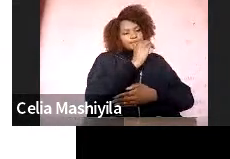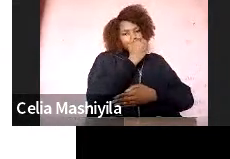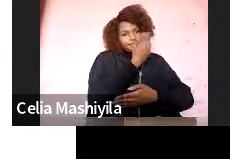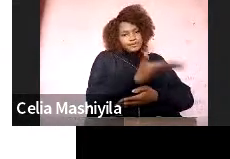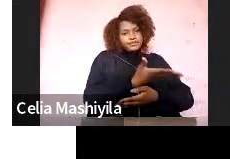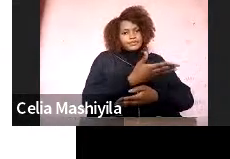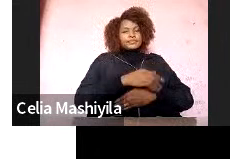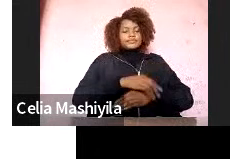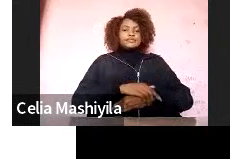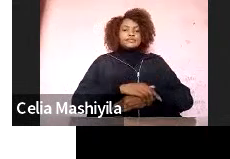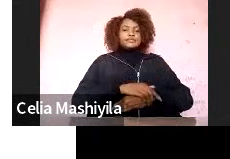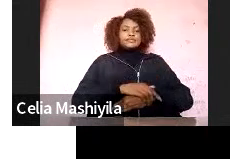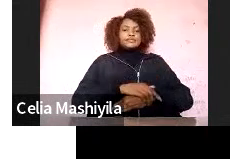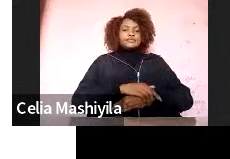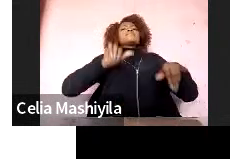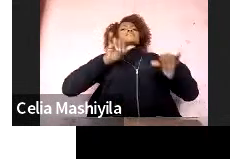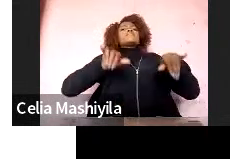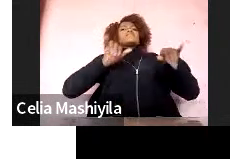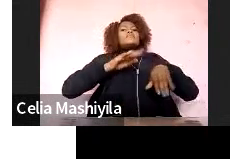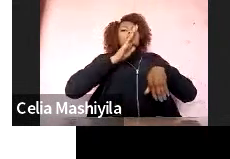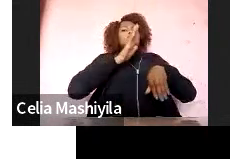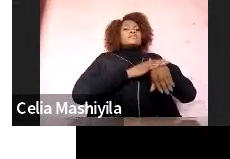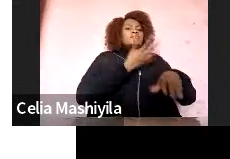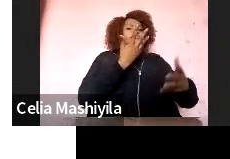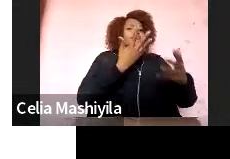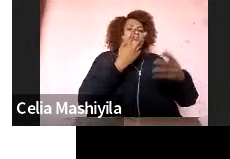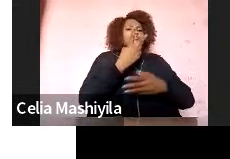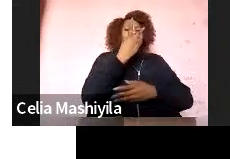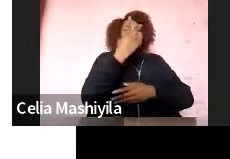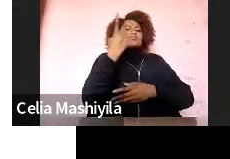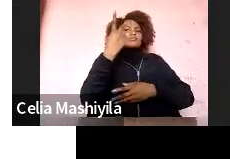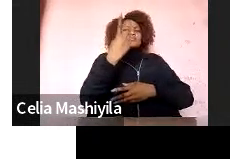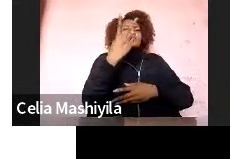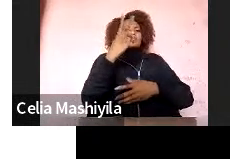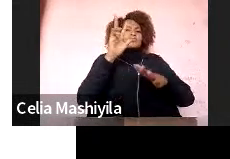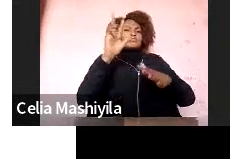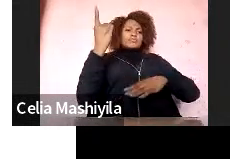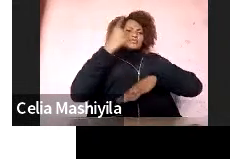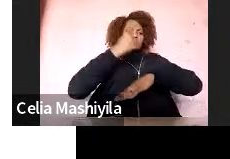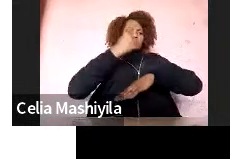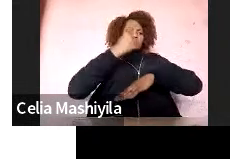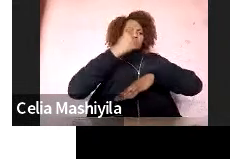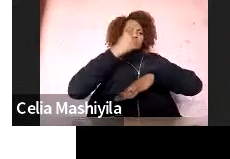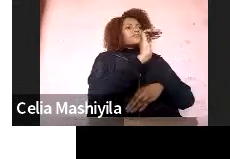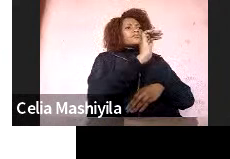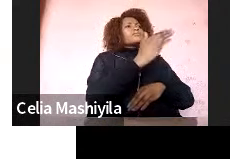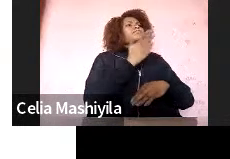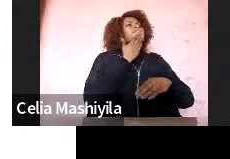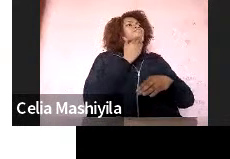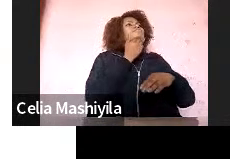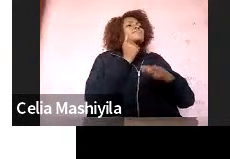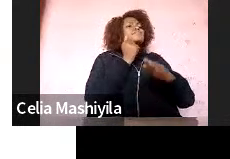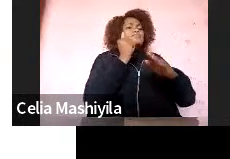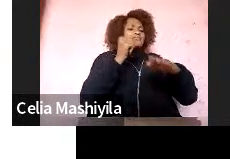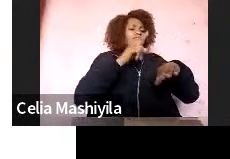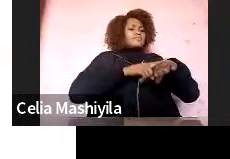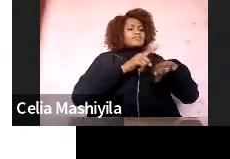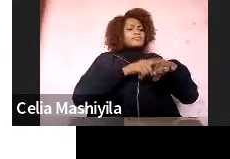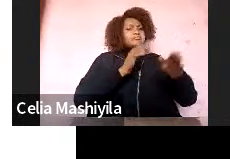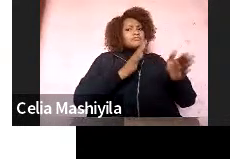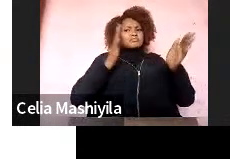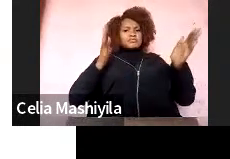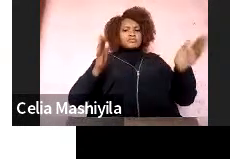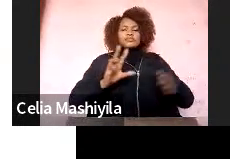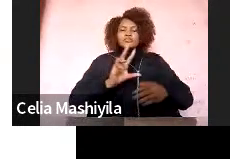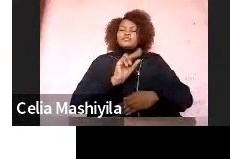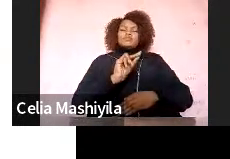late. On the 29th day, then you are asking the commissioner. The commissioner now have got only 1 day to apply his mind. Let's